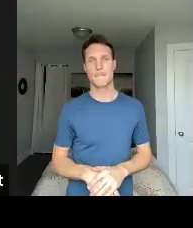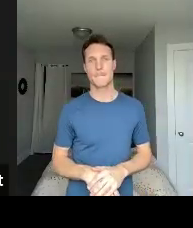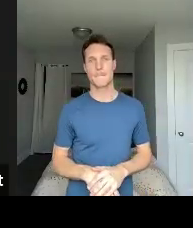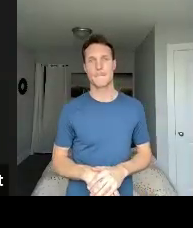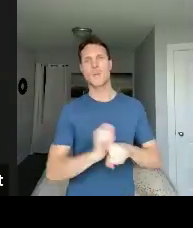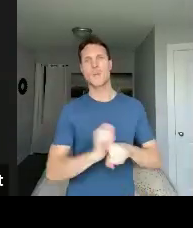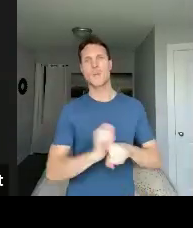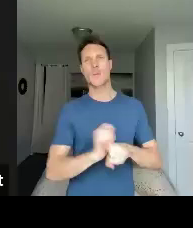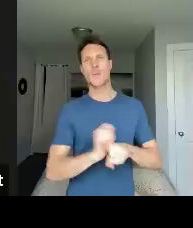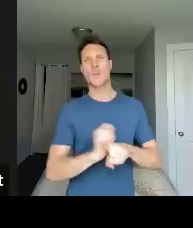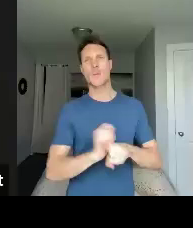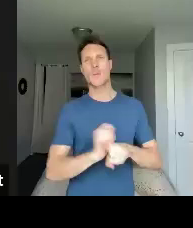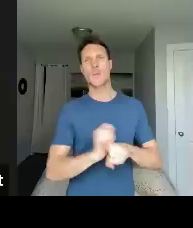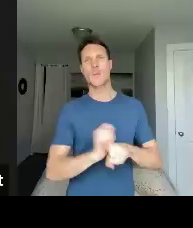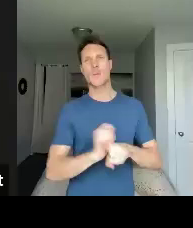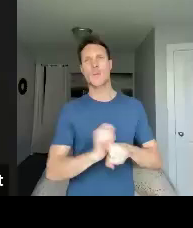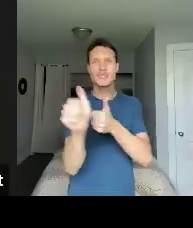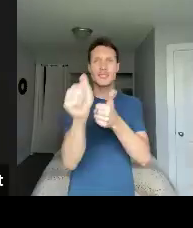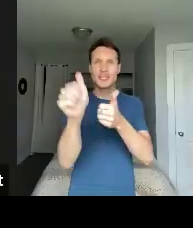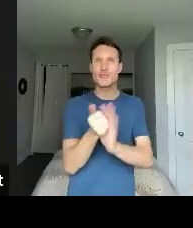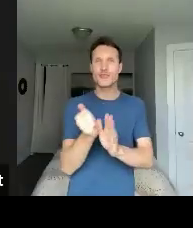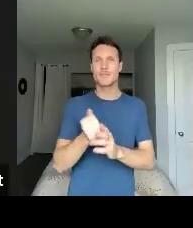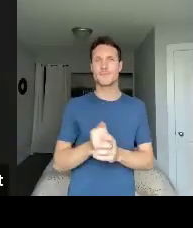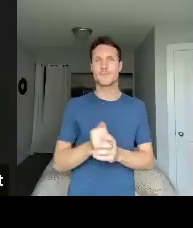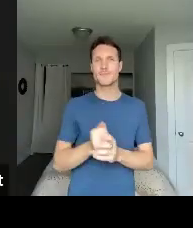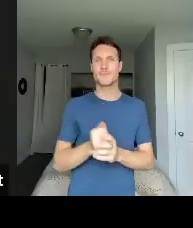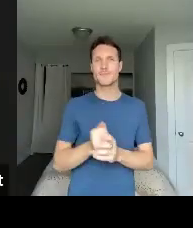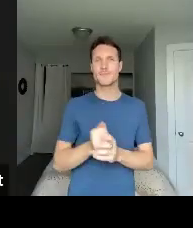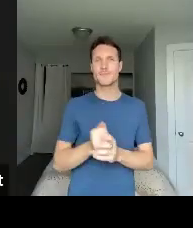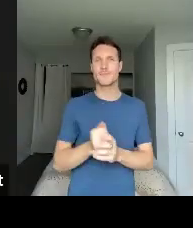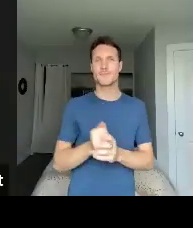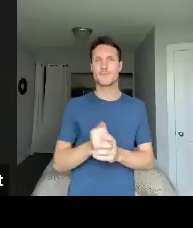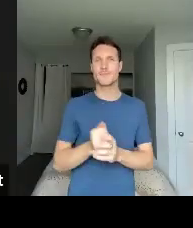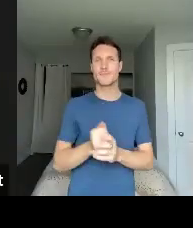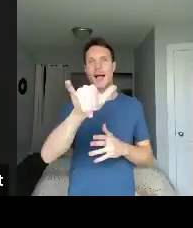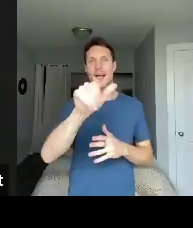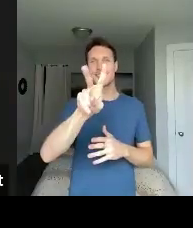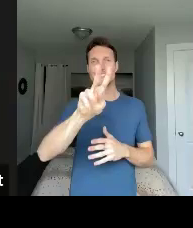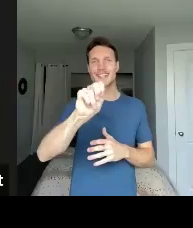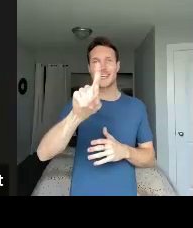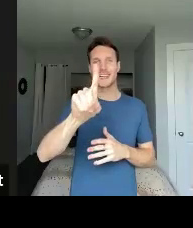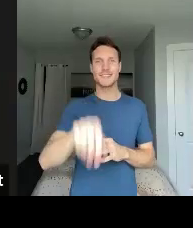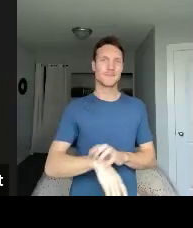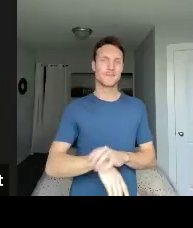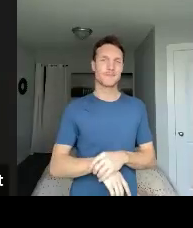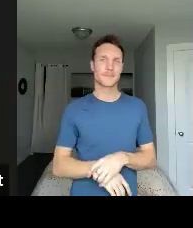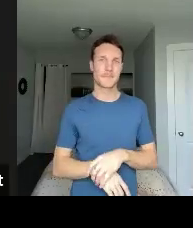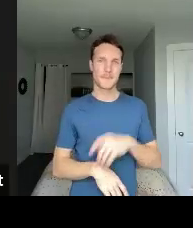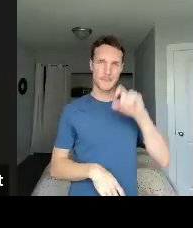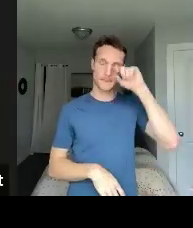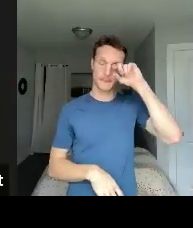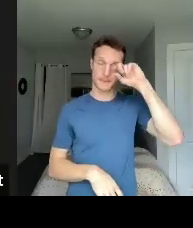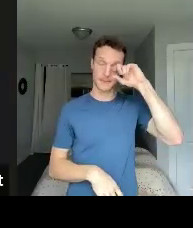July 2nd. And as I stated before, we have hired someone for the